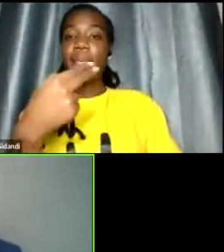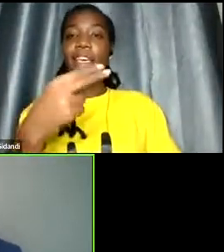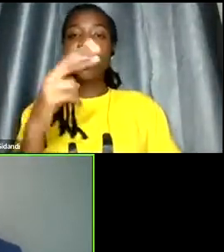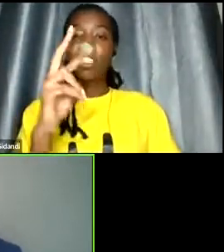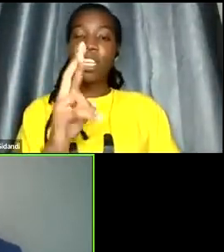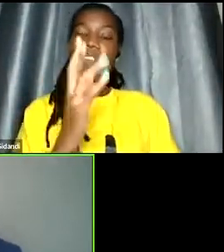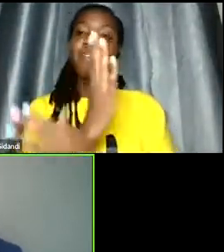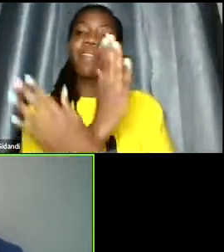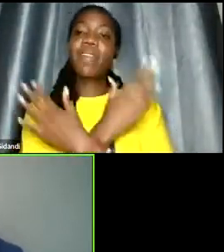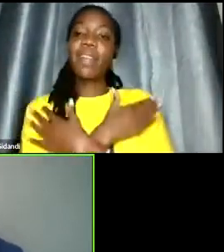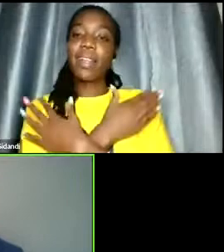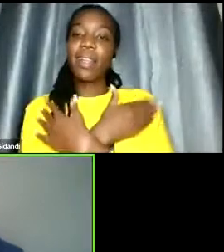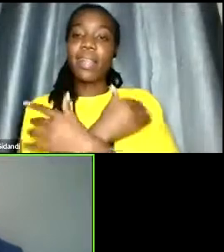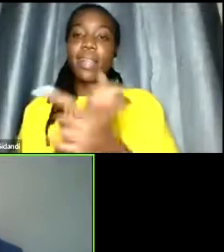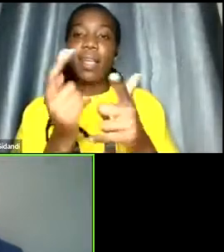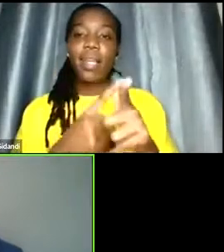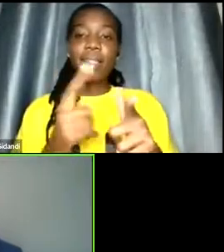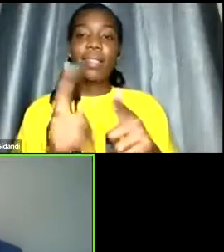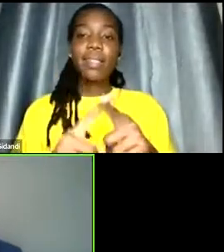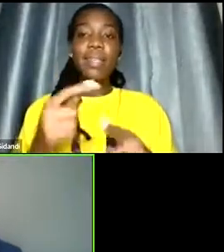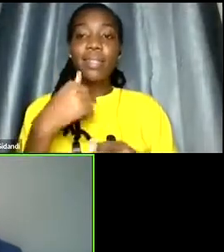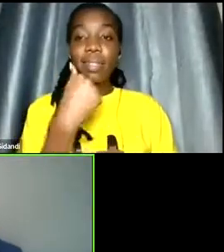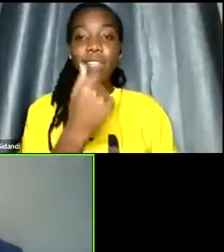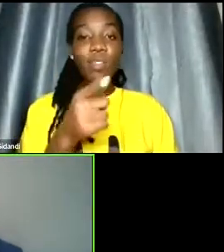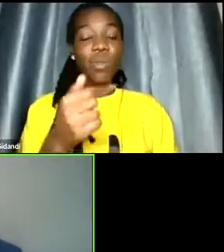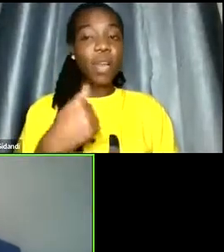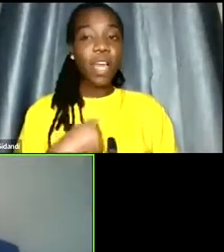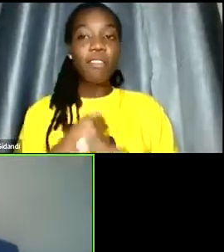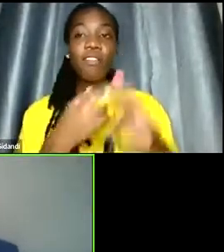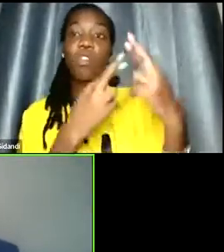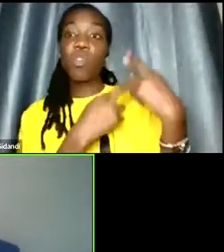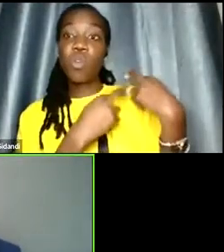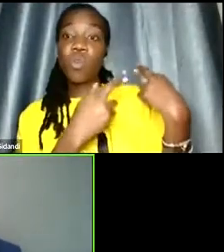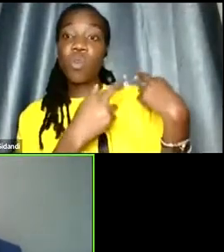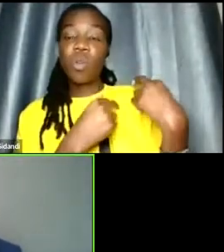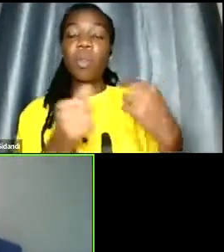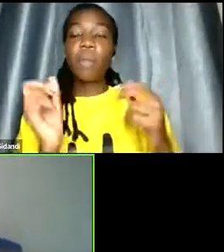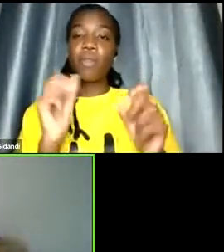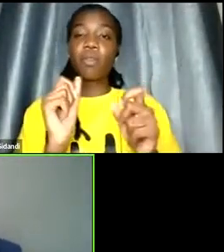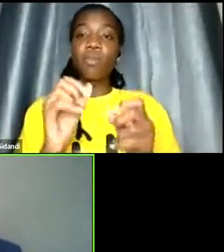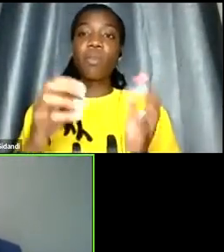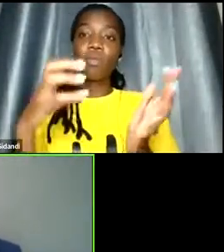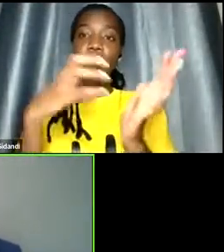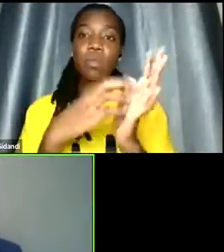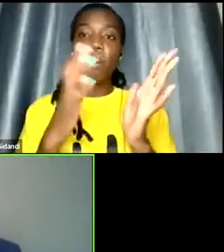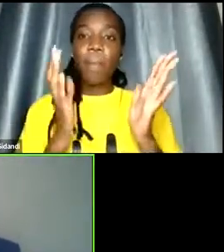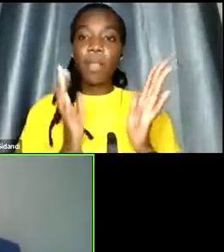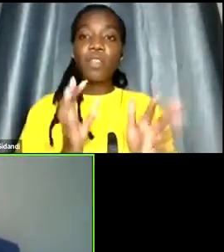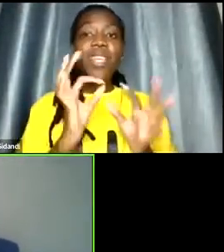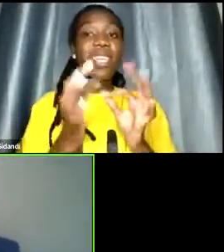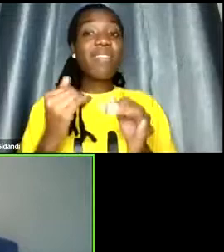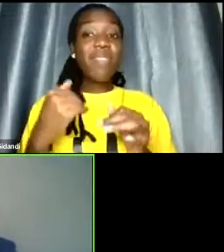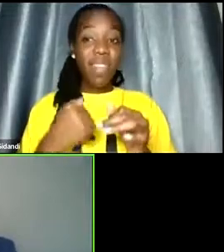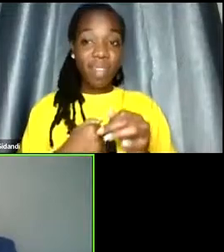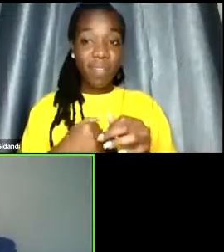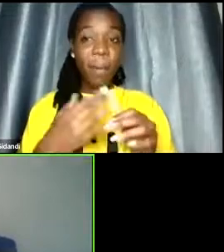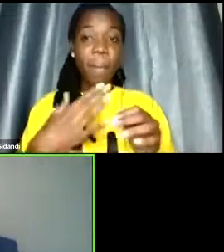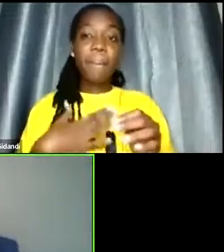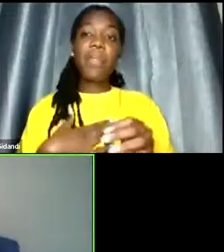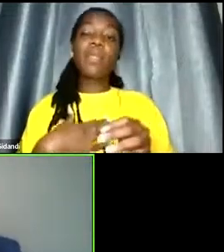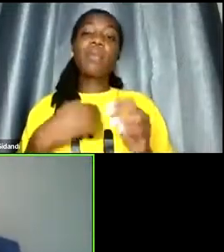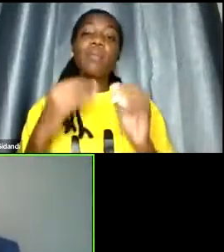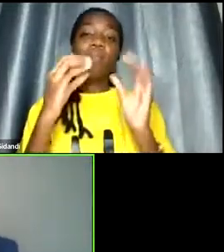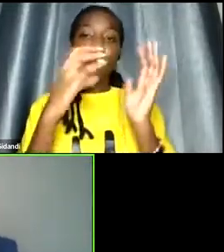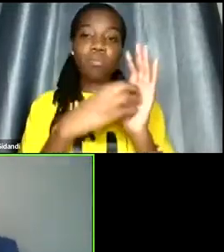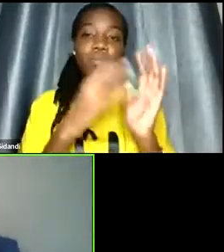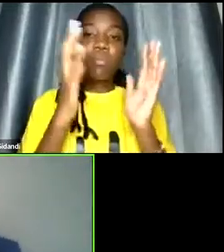friend, and say, do you have a role that I can place this person in? And if for sure they did, I would place the person there. They would